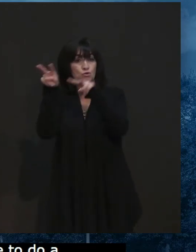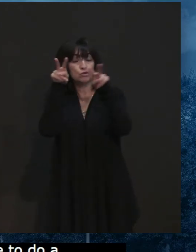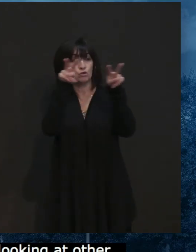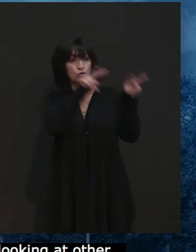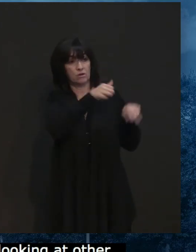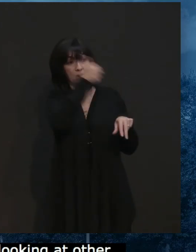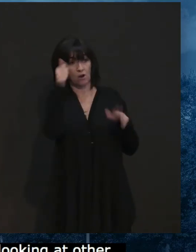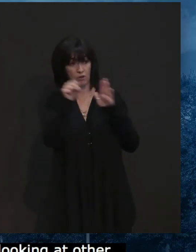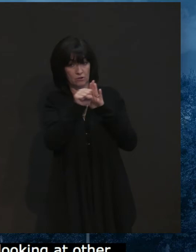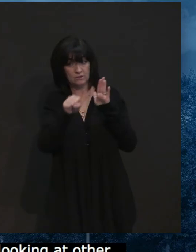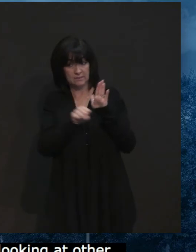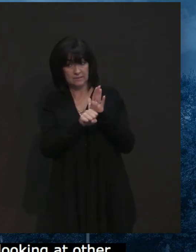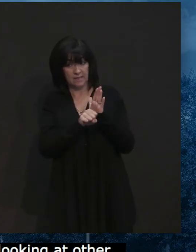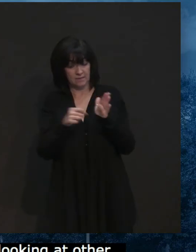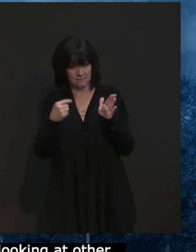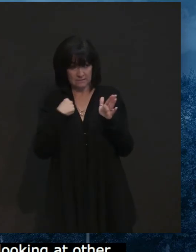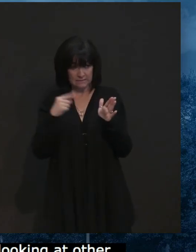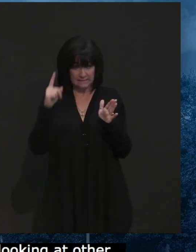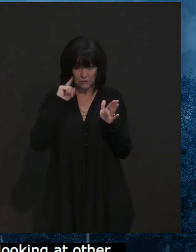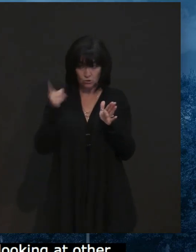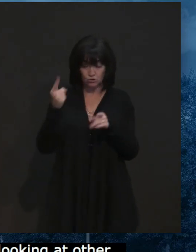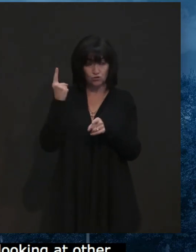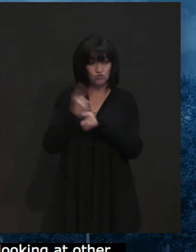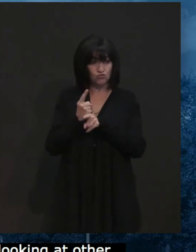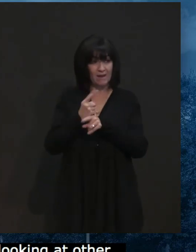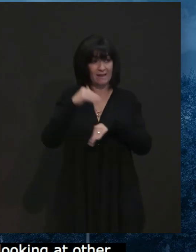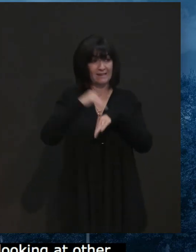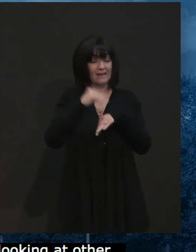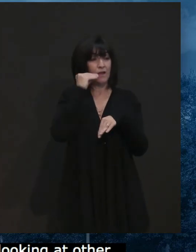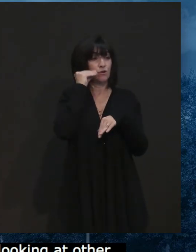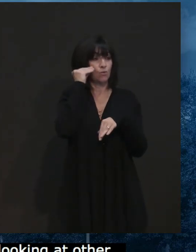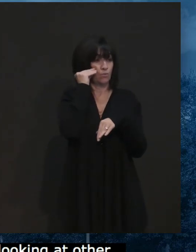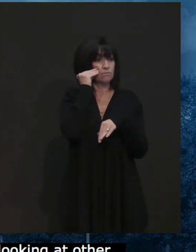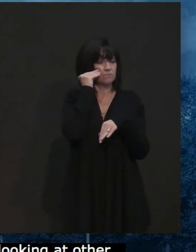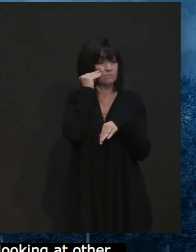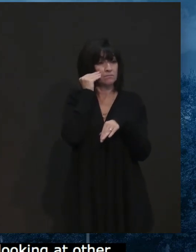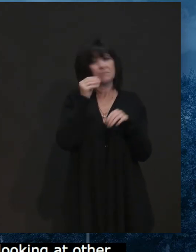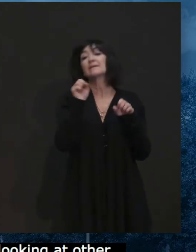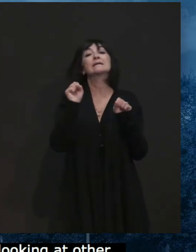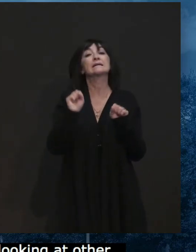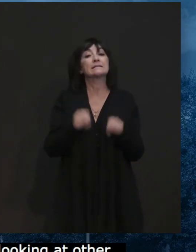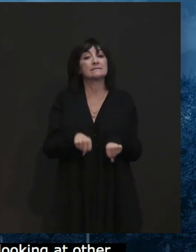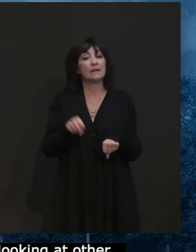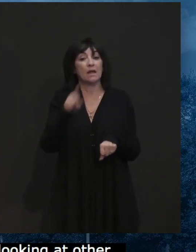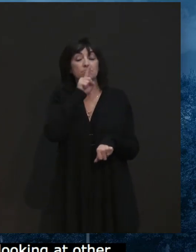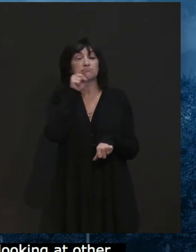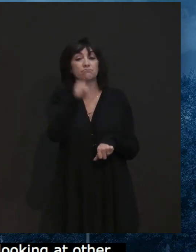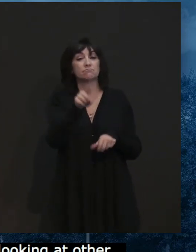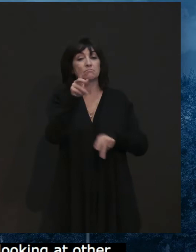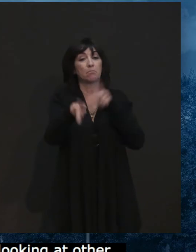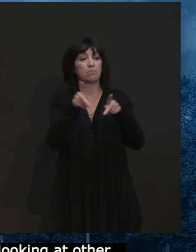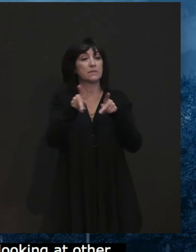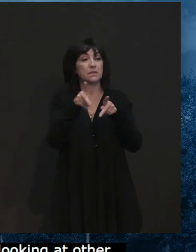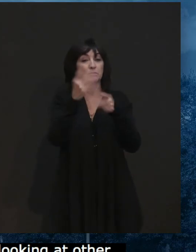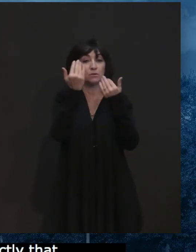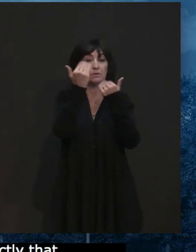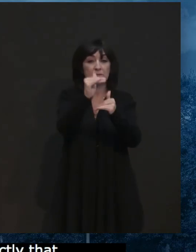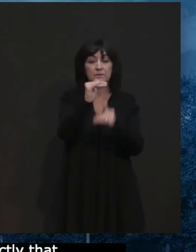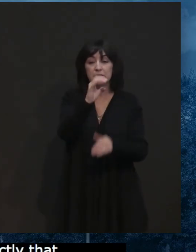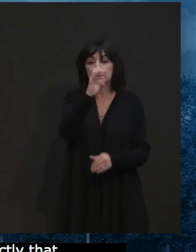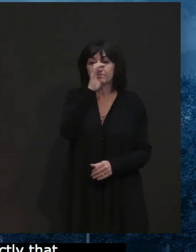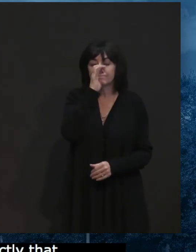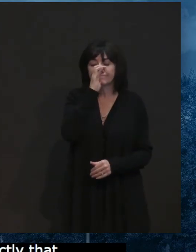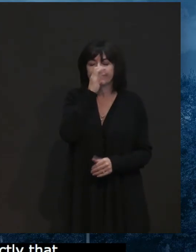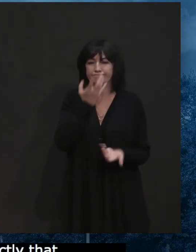I hearing correctly that at-home gatherings could be restricted if the spread continues? Yeah,